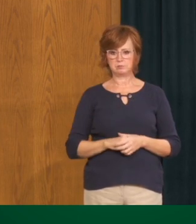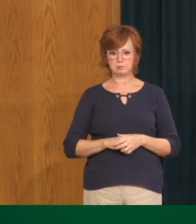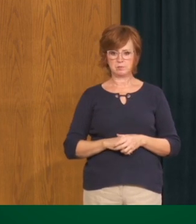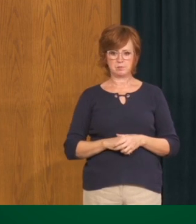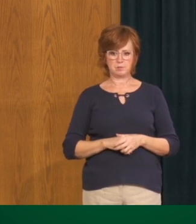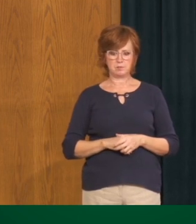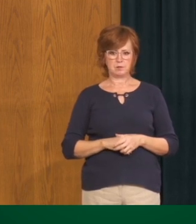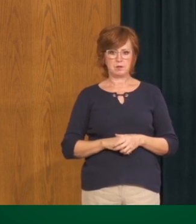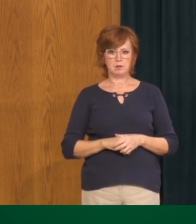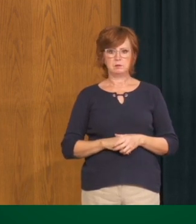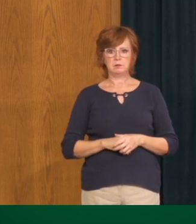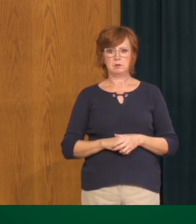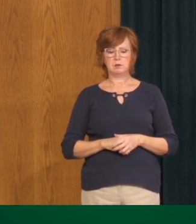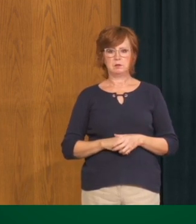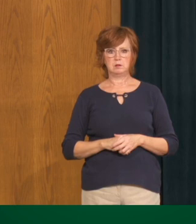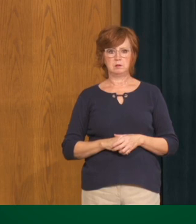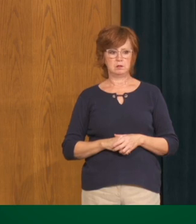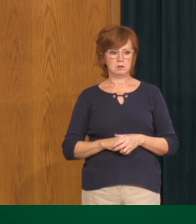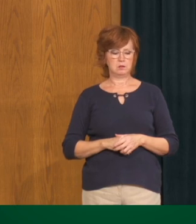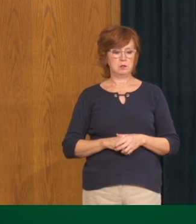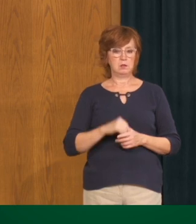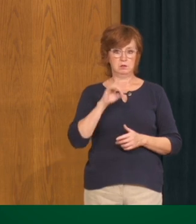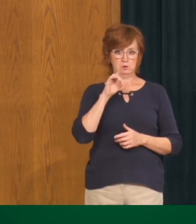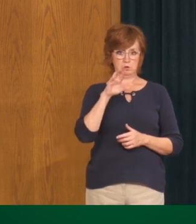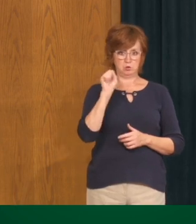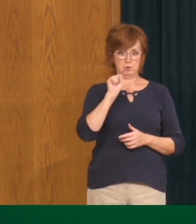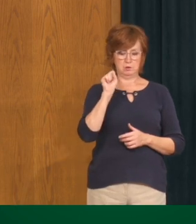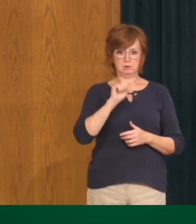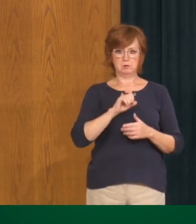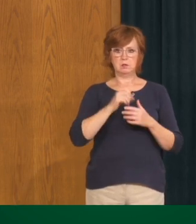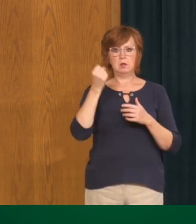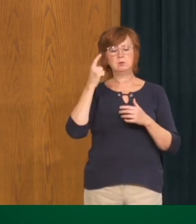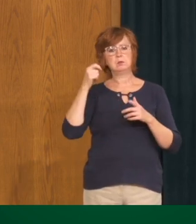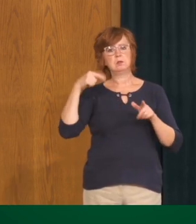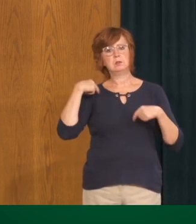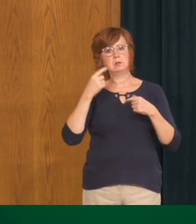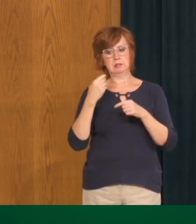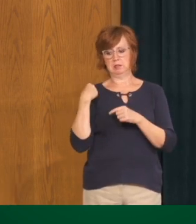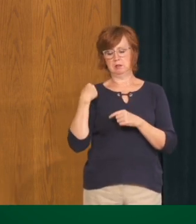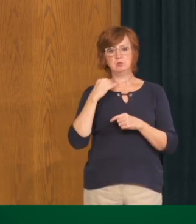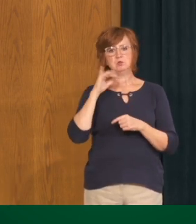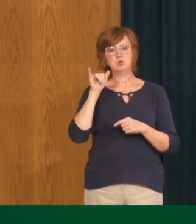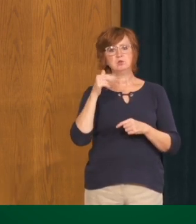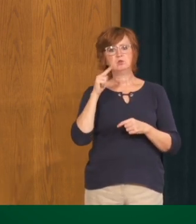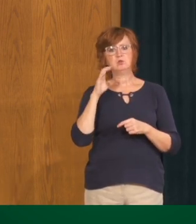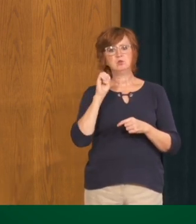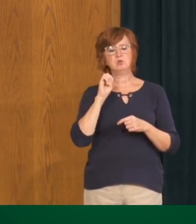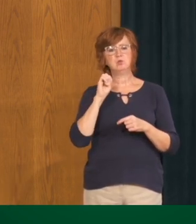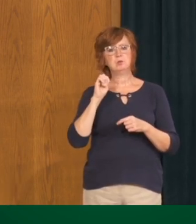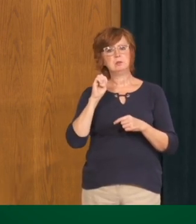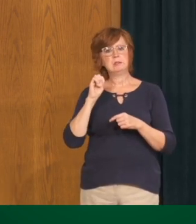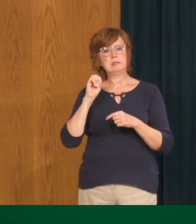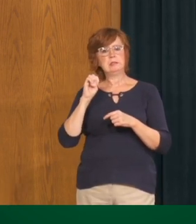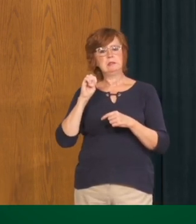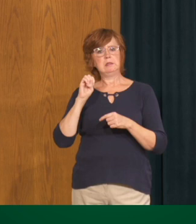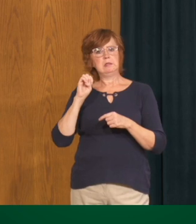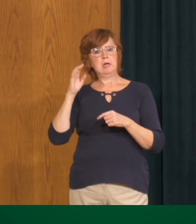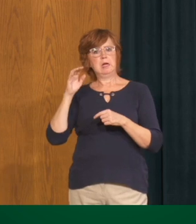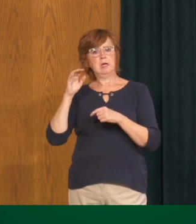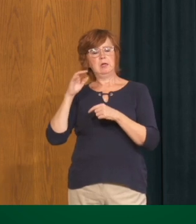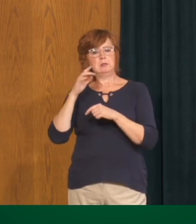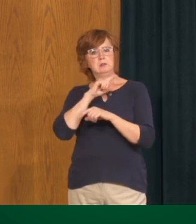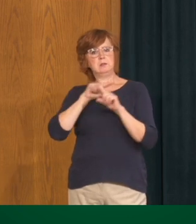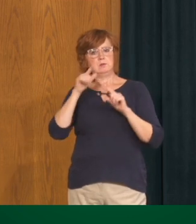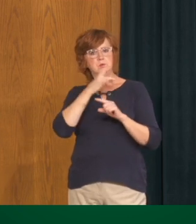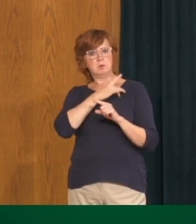in a few jurisdictions in Canada, school did continue for about 4 weeks in June without mask use, and lots of lessons were